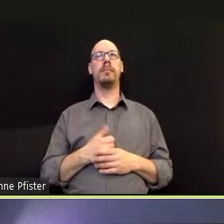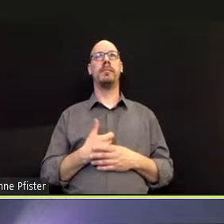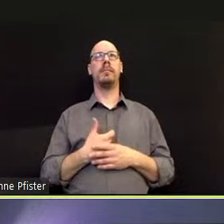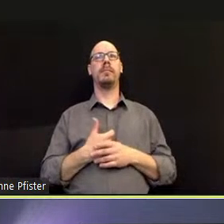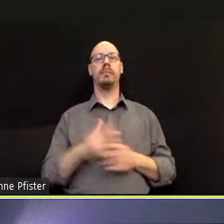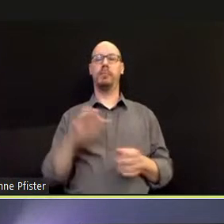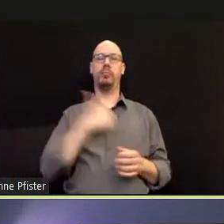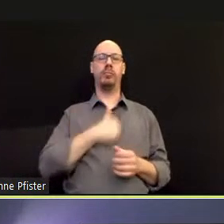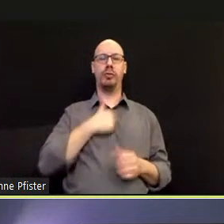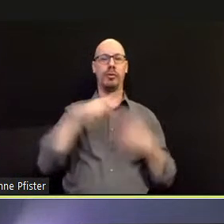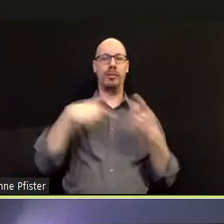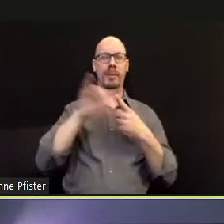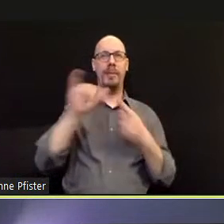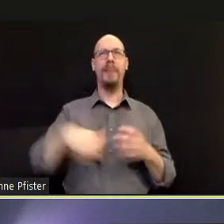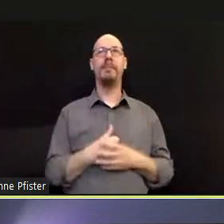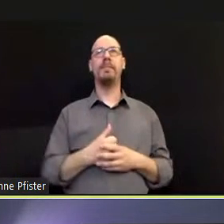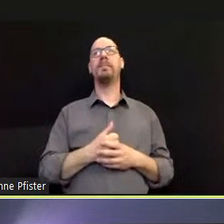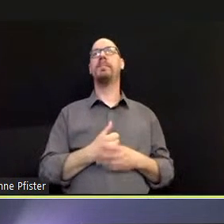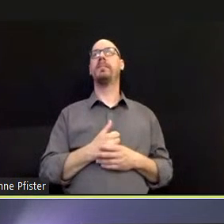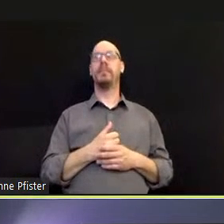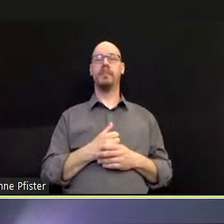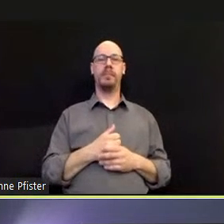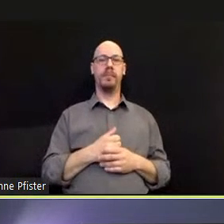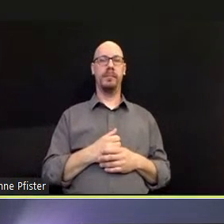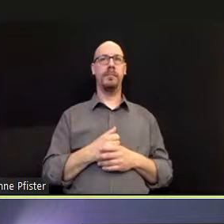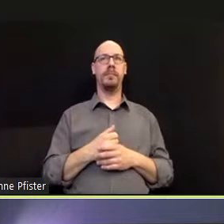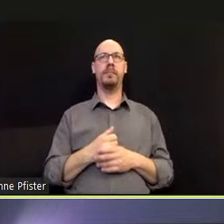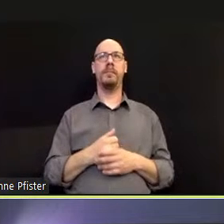I apologize for that.